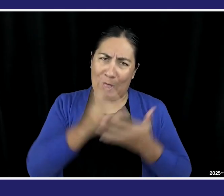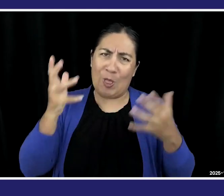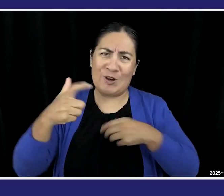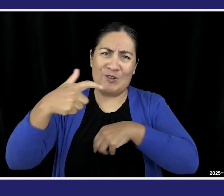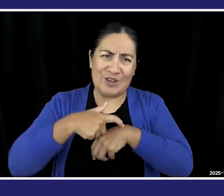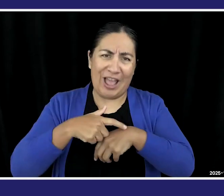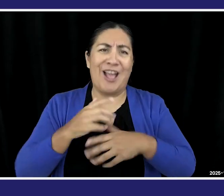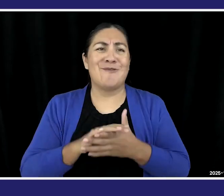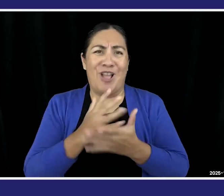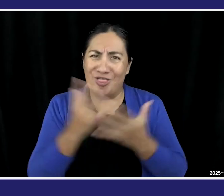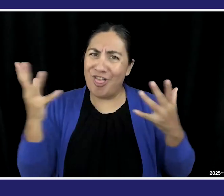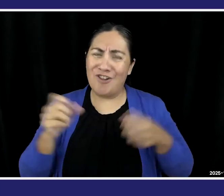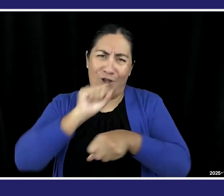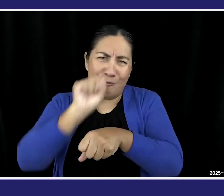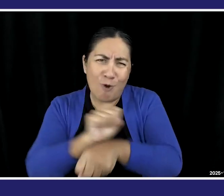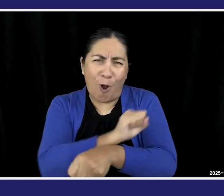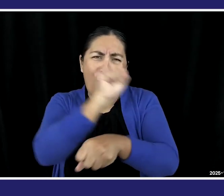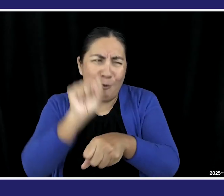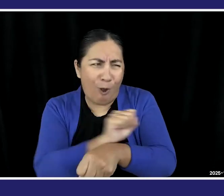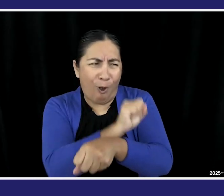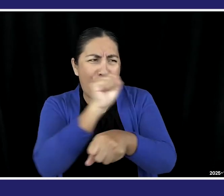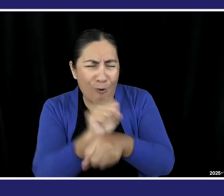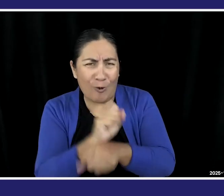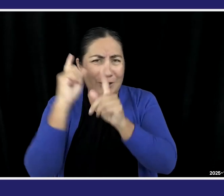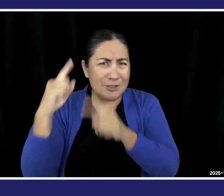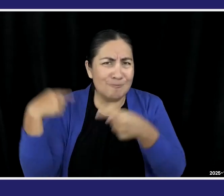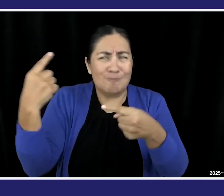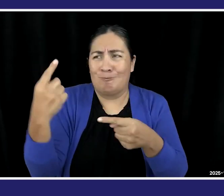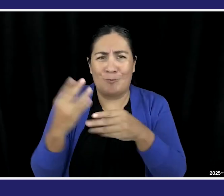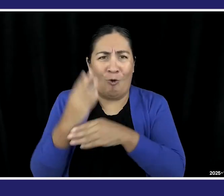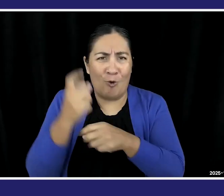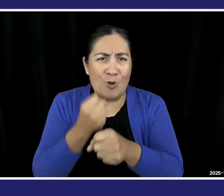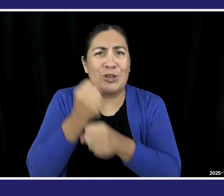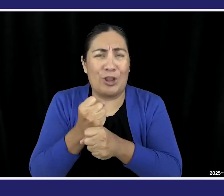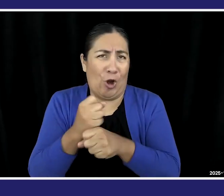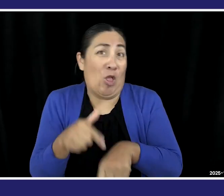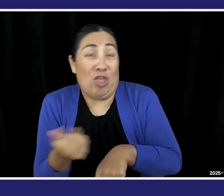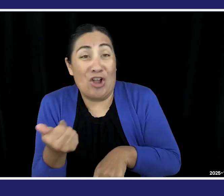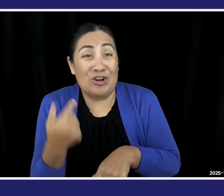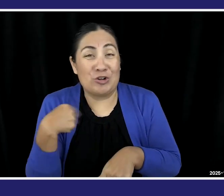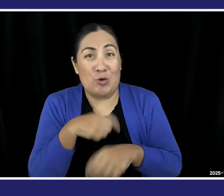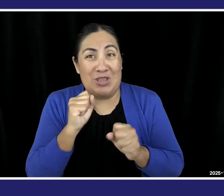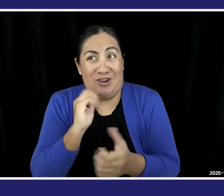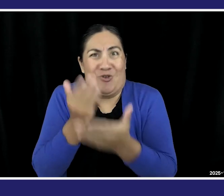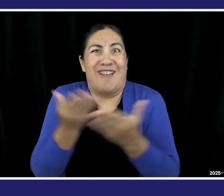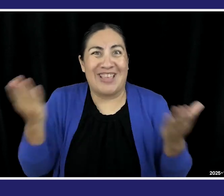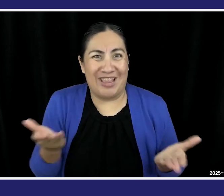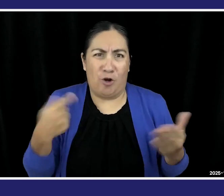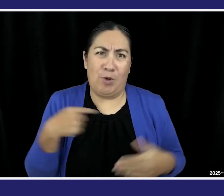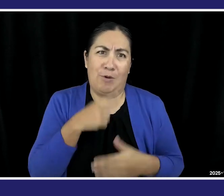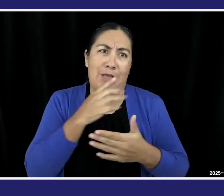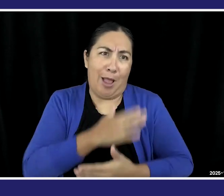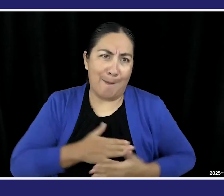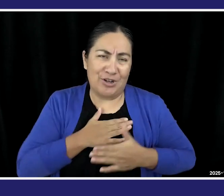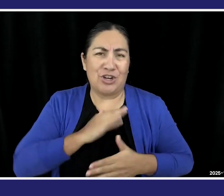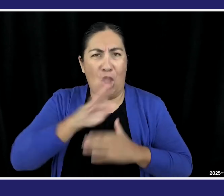know, over the last sort of year and longer to get to this point. And we really appreciate all the input we've gotten so far.